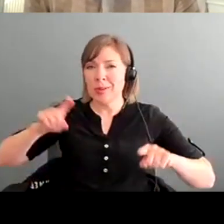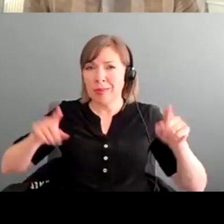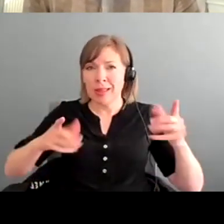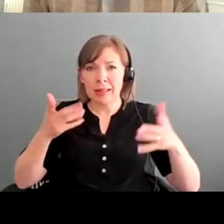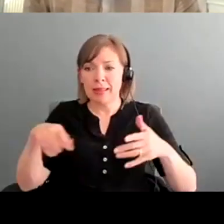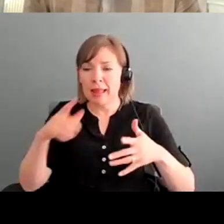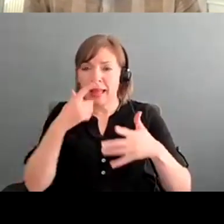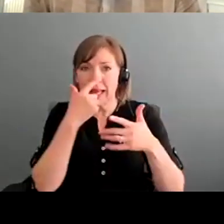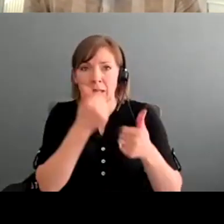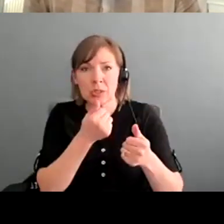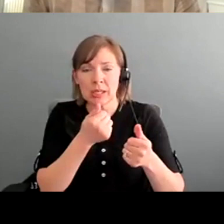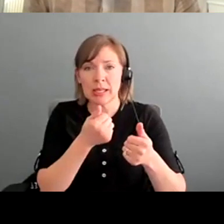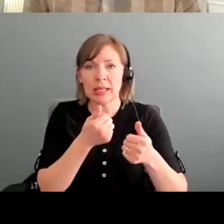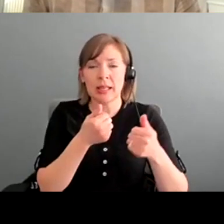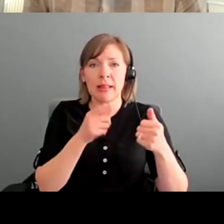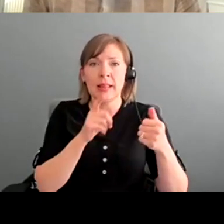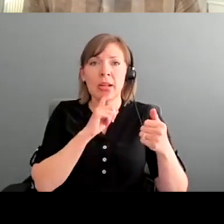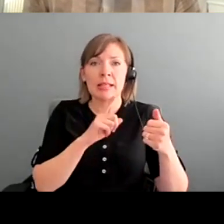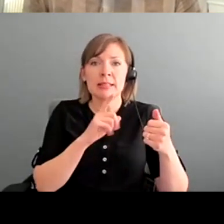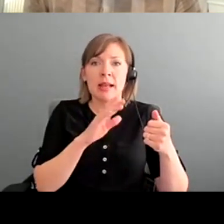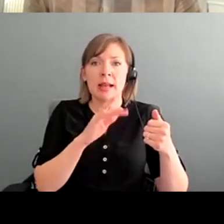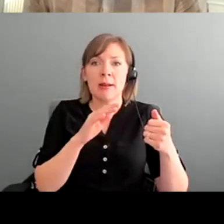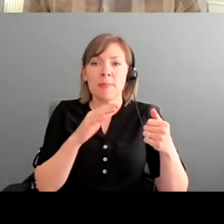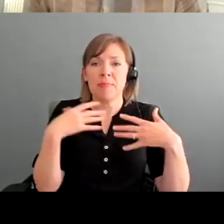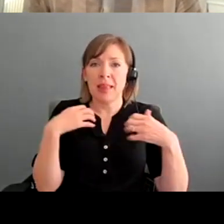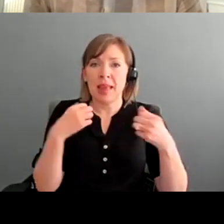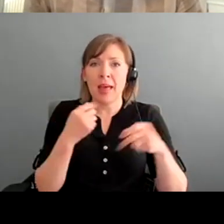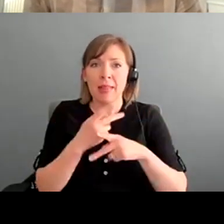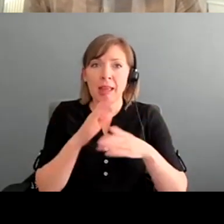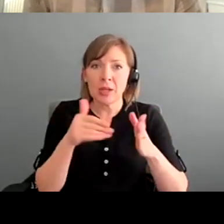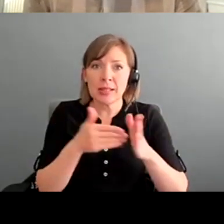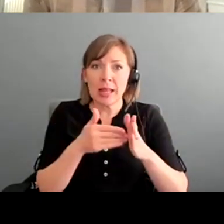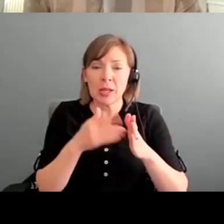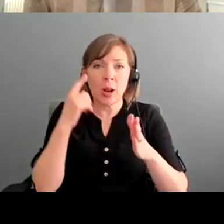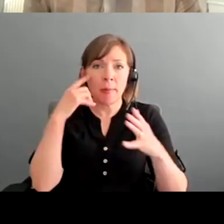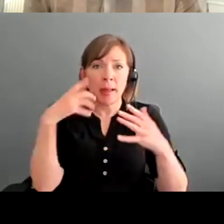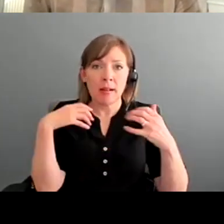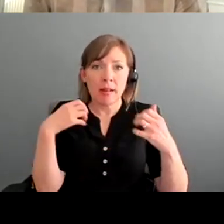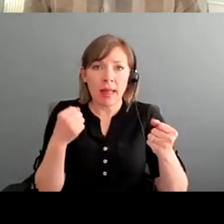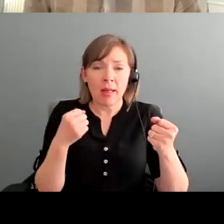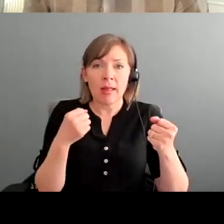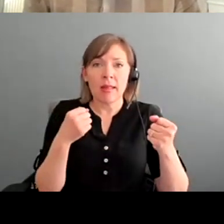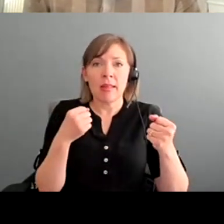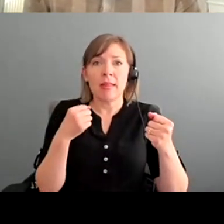interested in. There's a healthcare center, mental health,